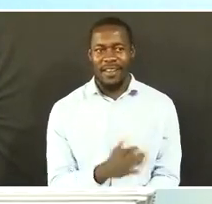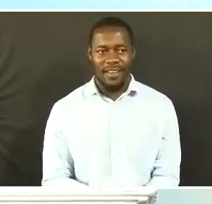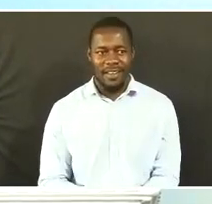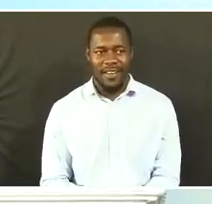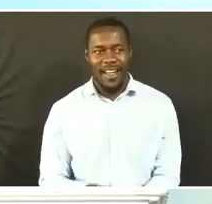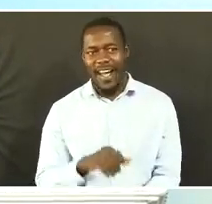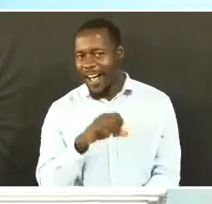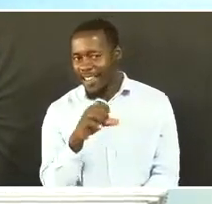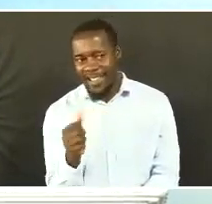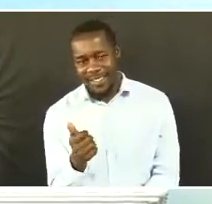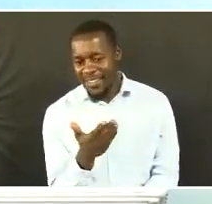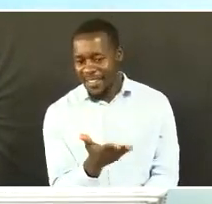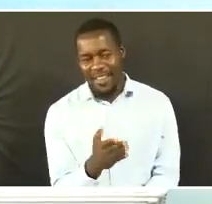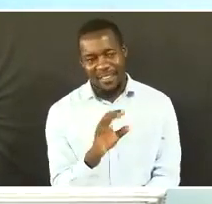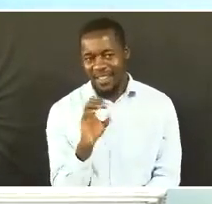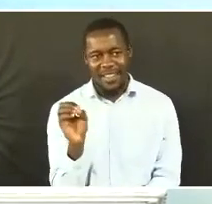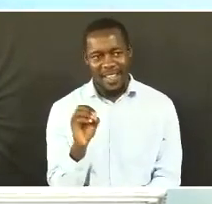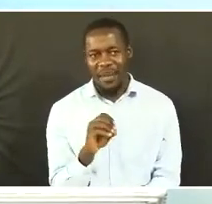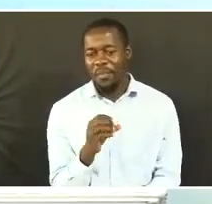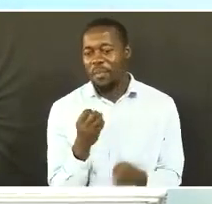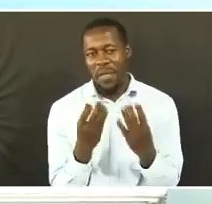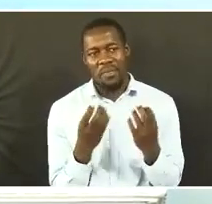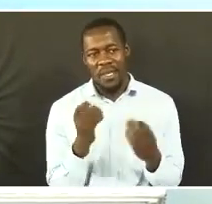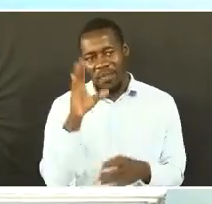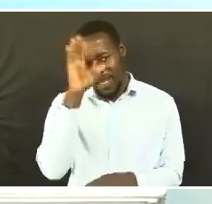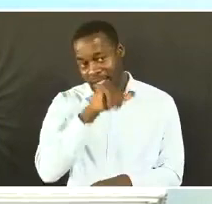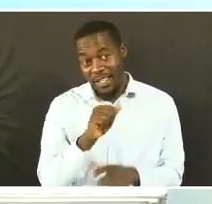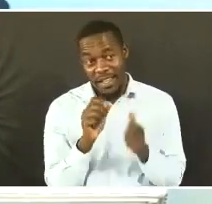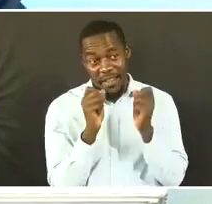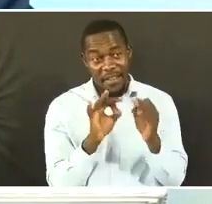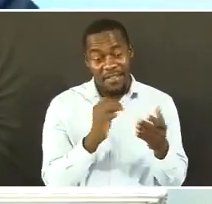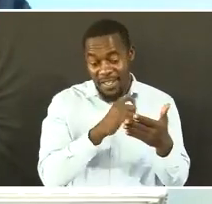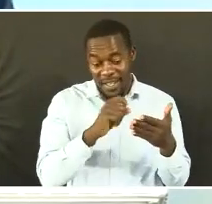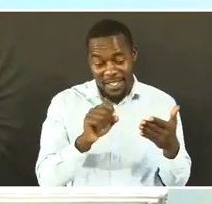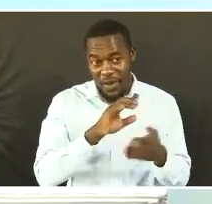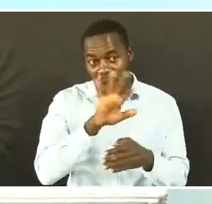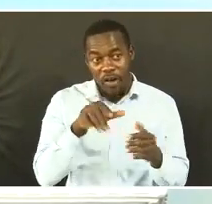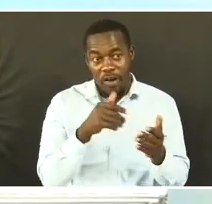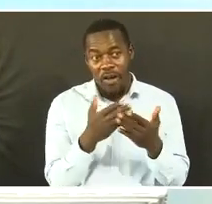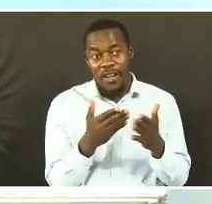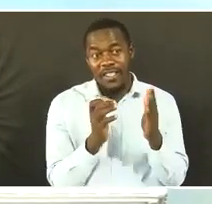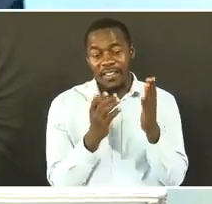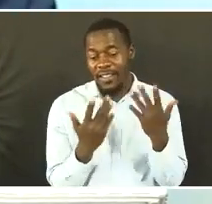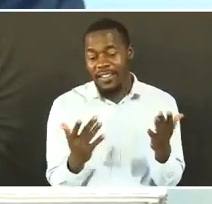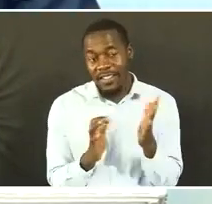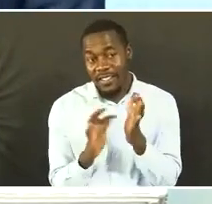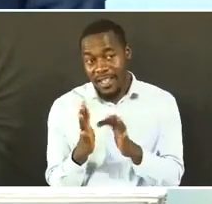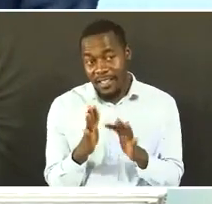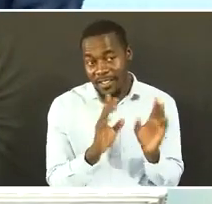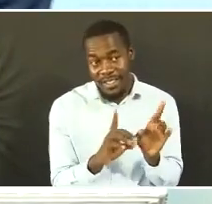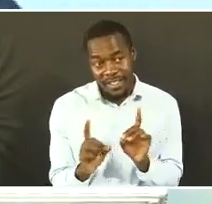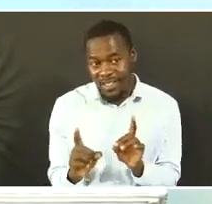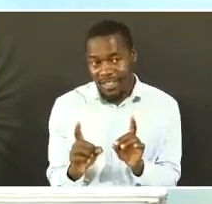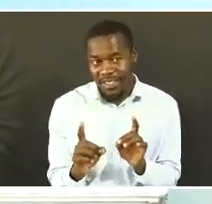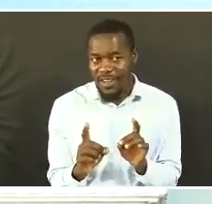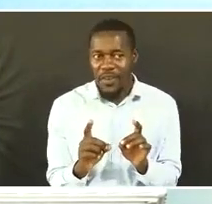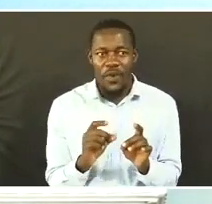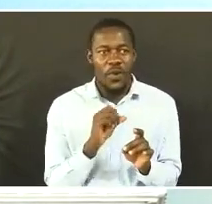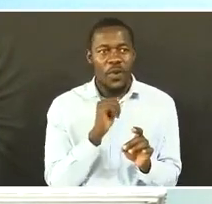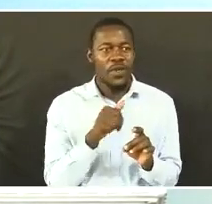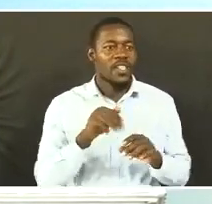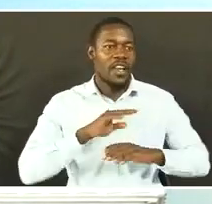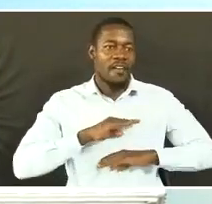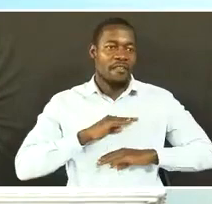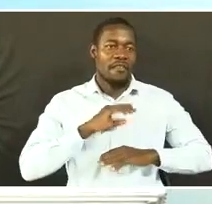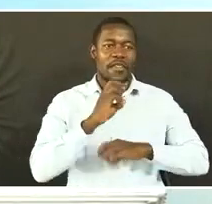the things that Christ did were written, even the whole world would not have enough space to store the